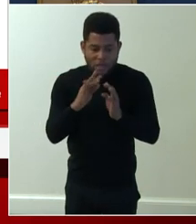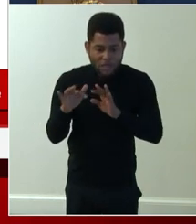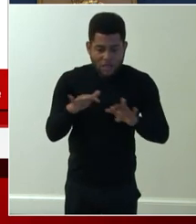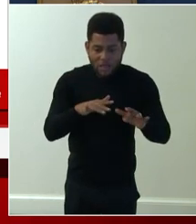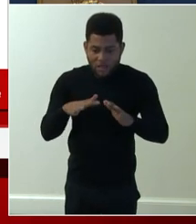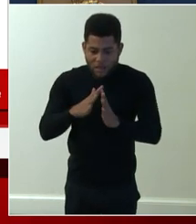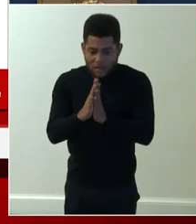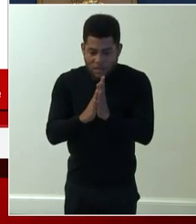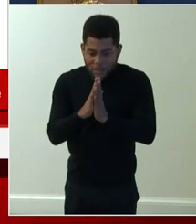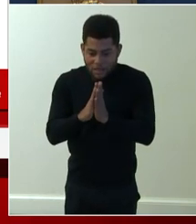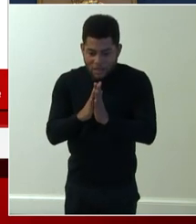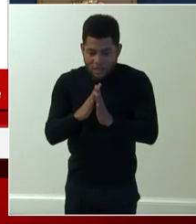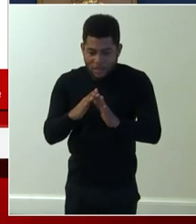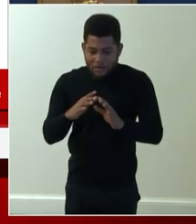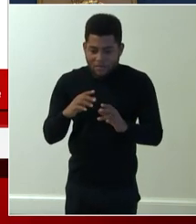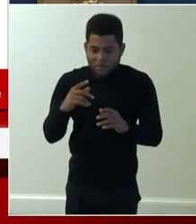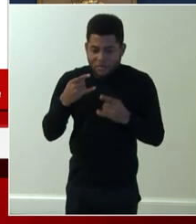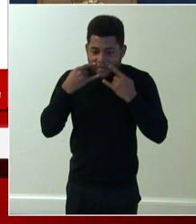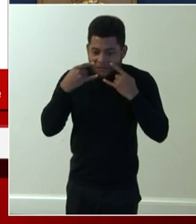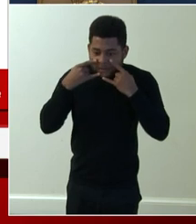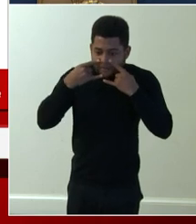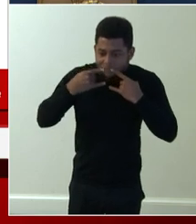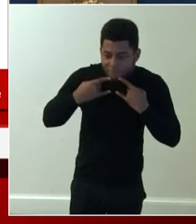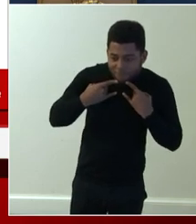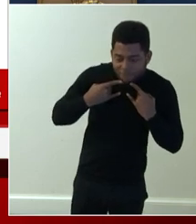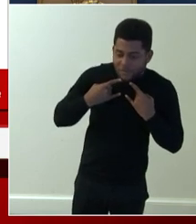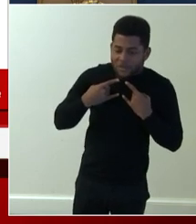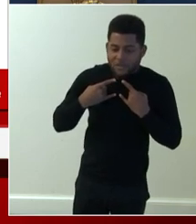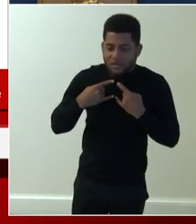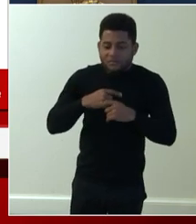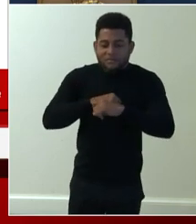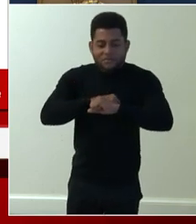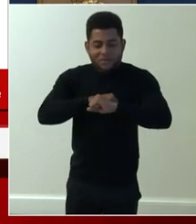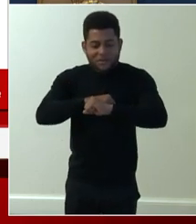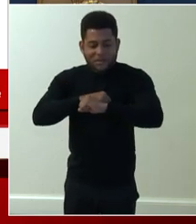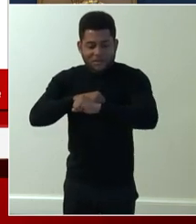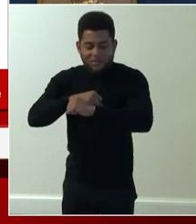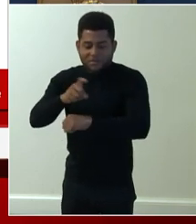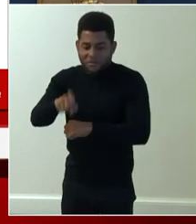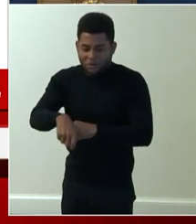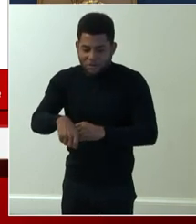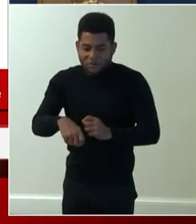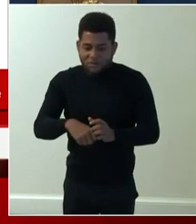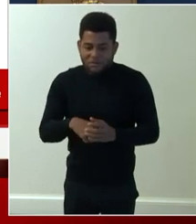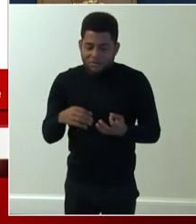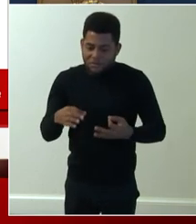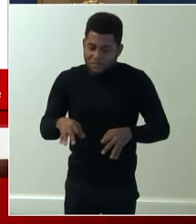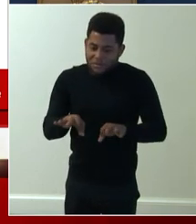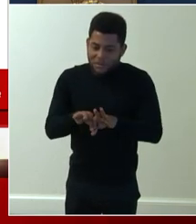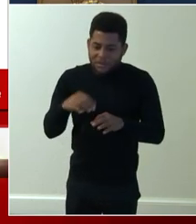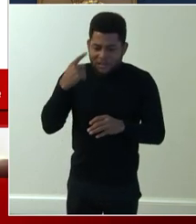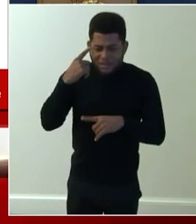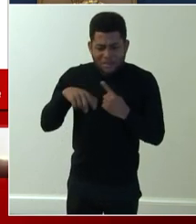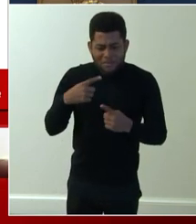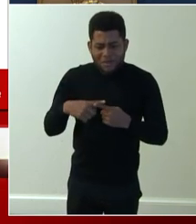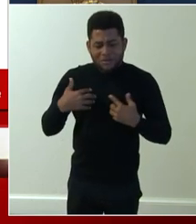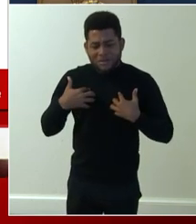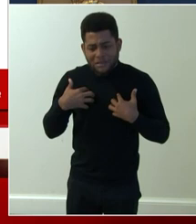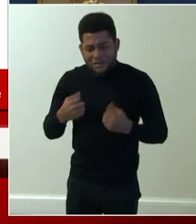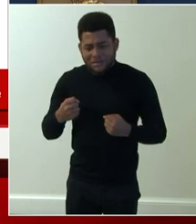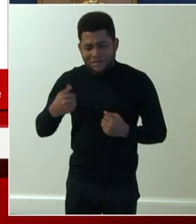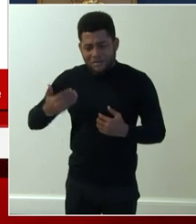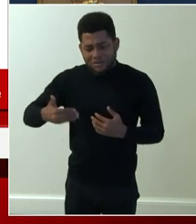non-public settings in their homes where their guards are down, and it is important to think about